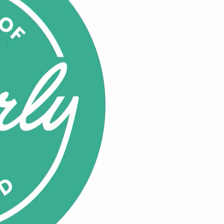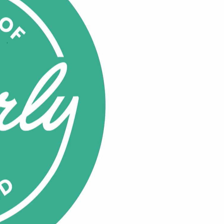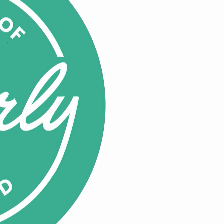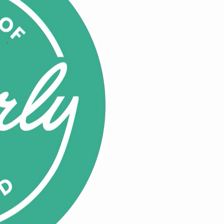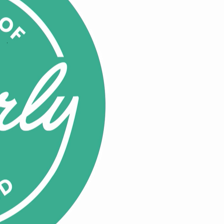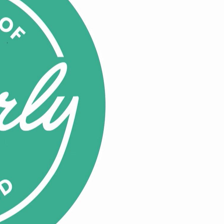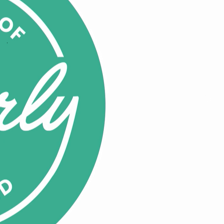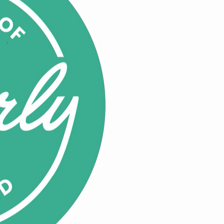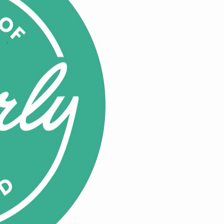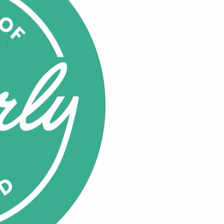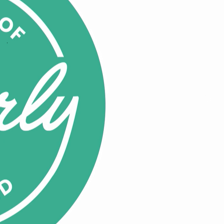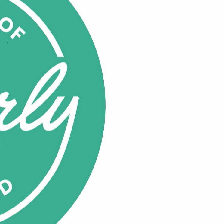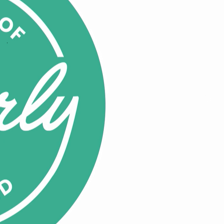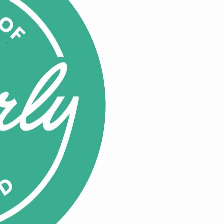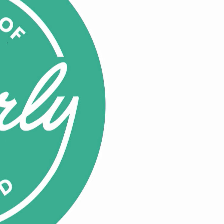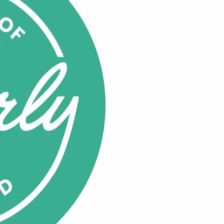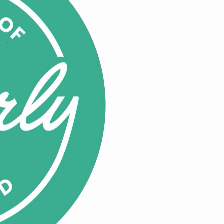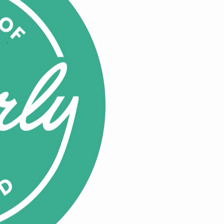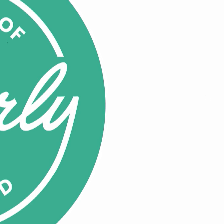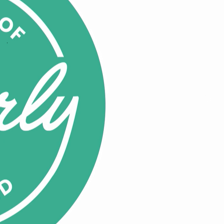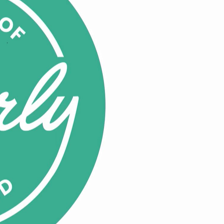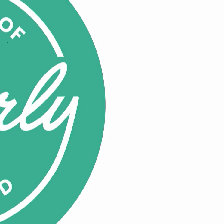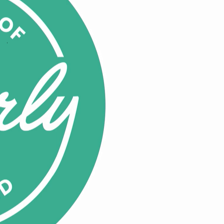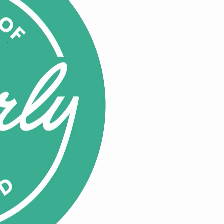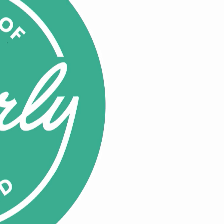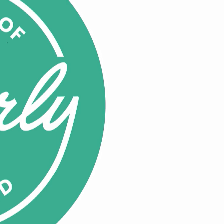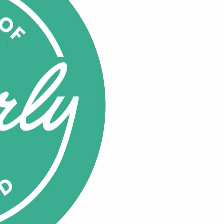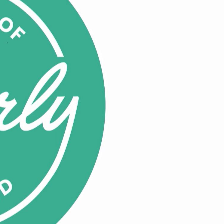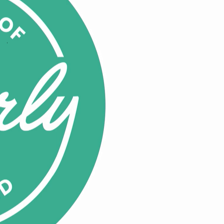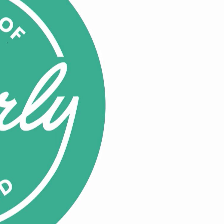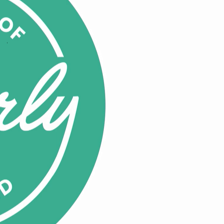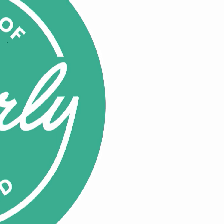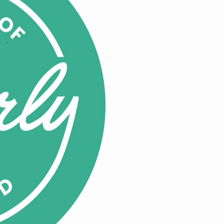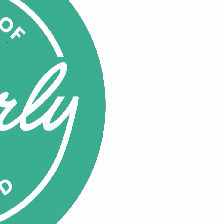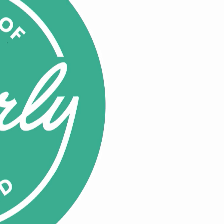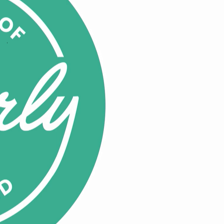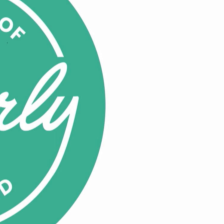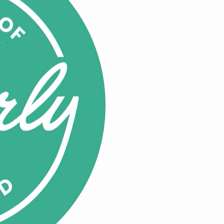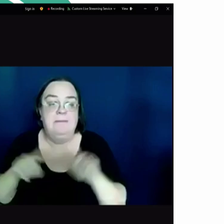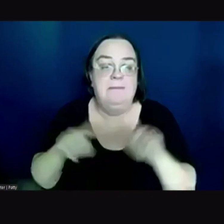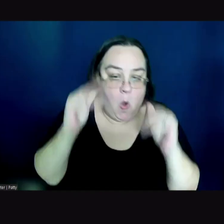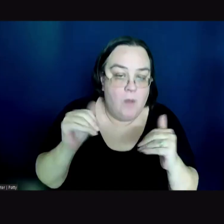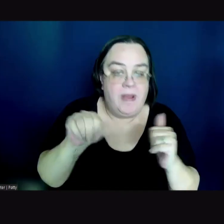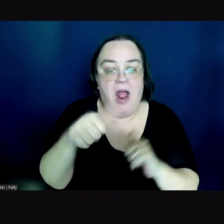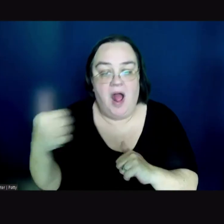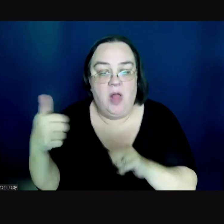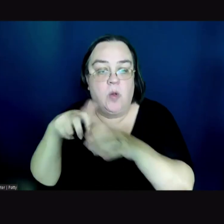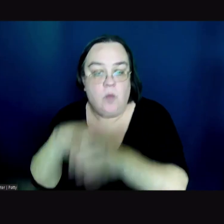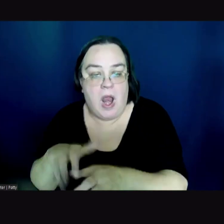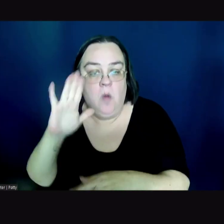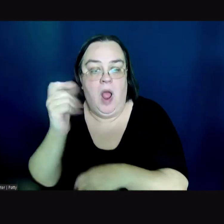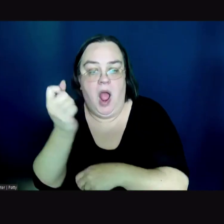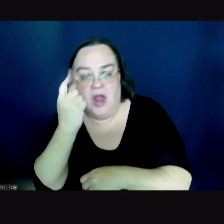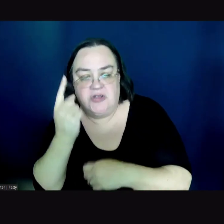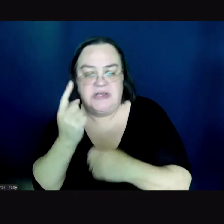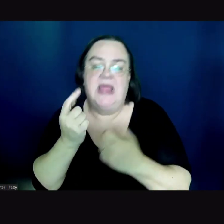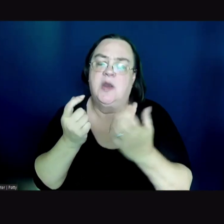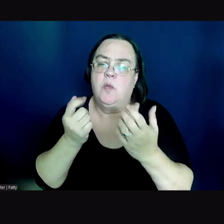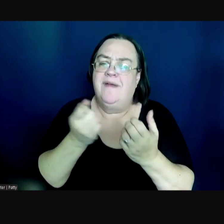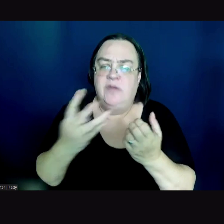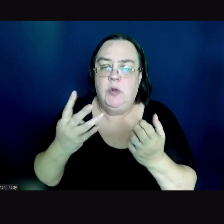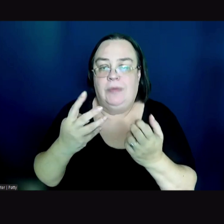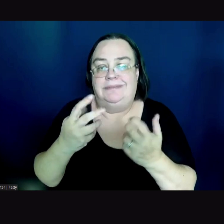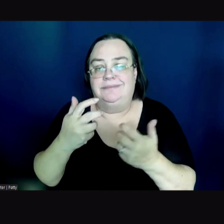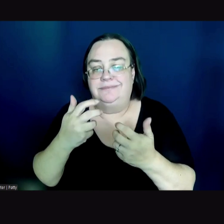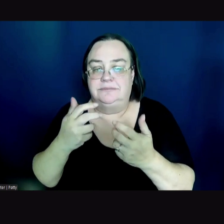understand a few kinks the first few days, and we'll be aggressively working to make sure everything goes as smoothly as possible.